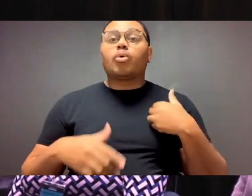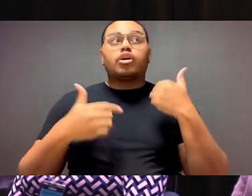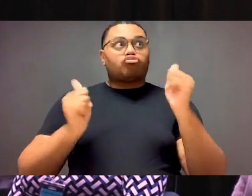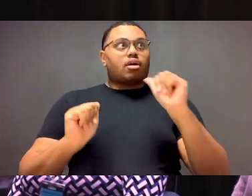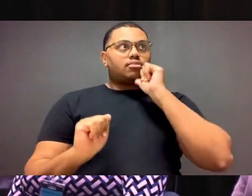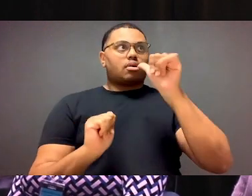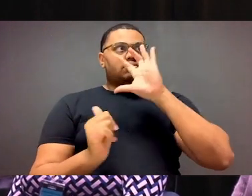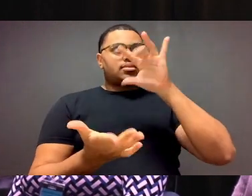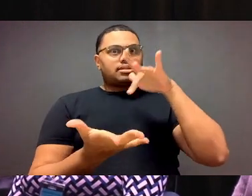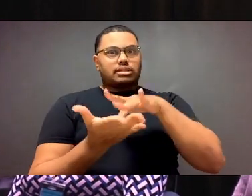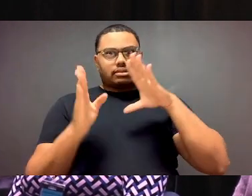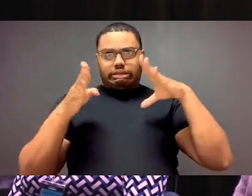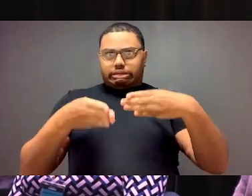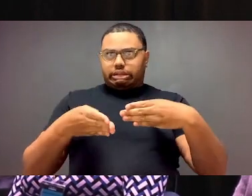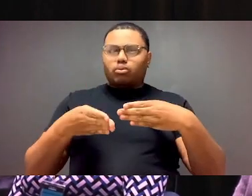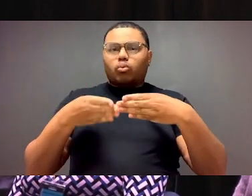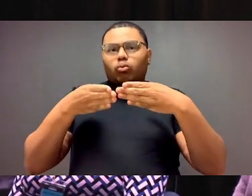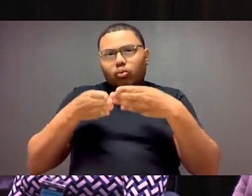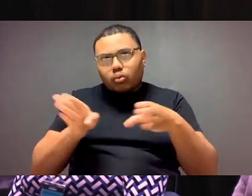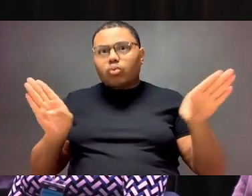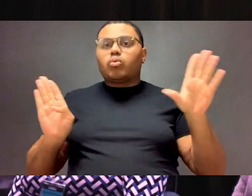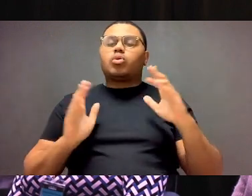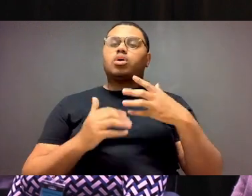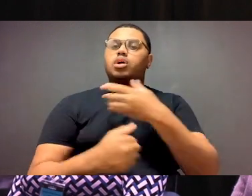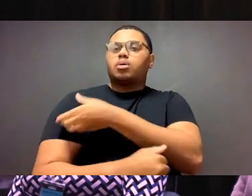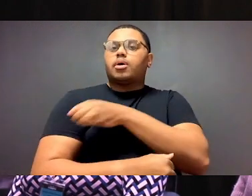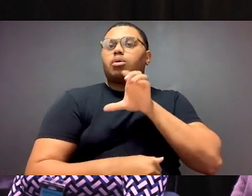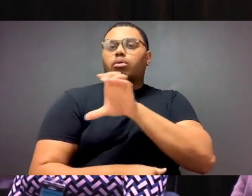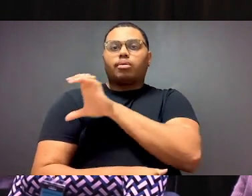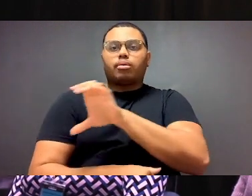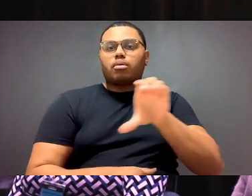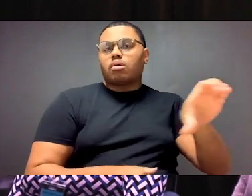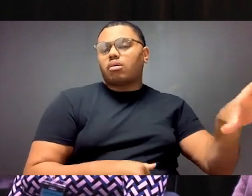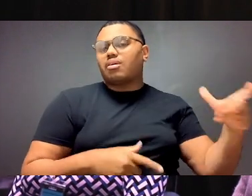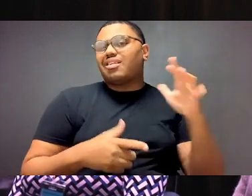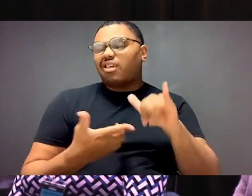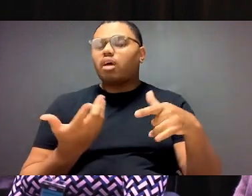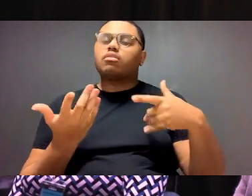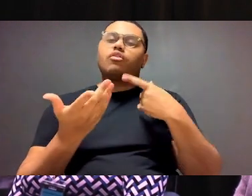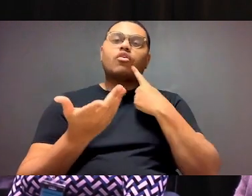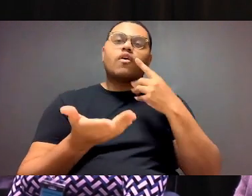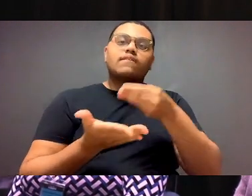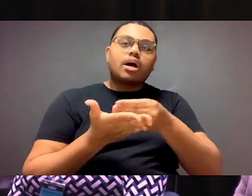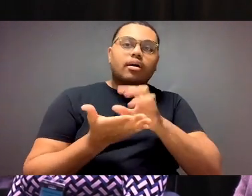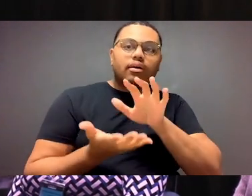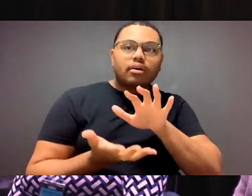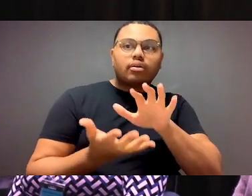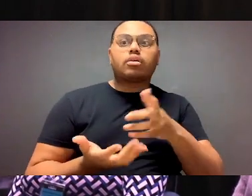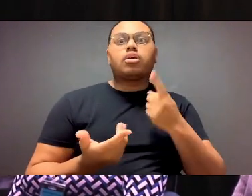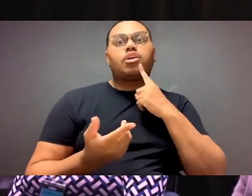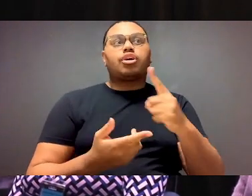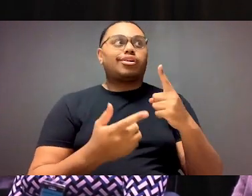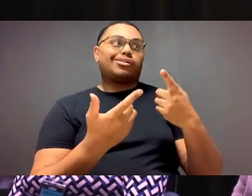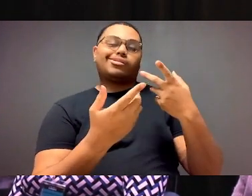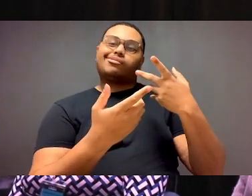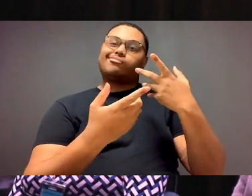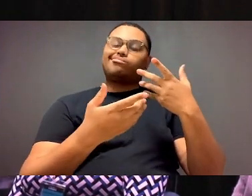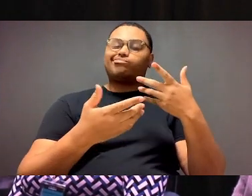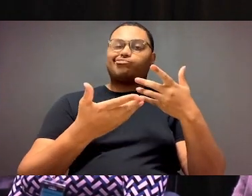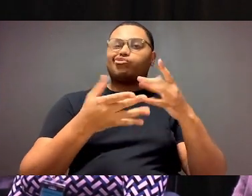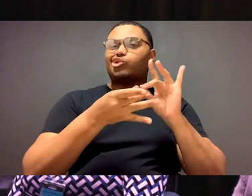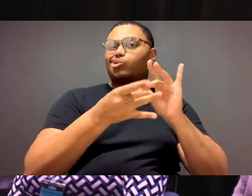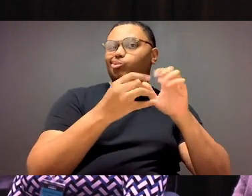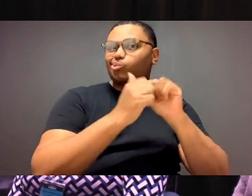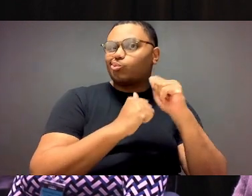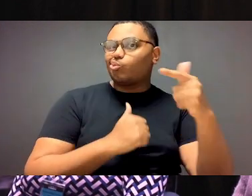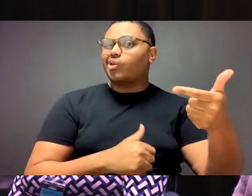spread that power that comes with access to foundation funding, relationships with gatekeepers, and name recognition. Like I've said throughout